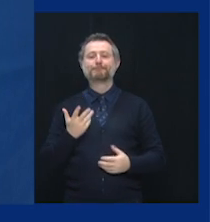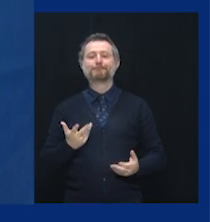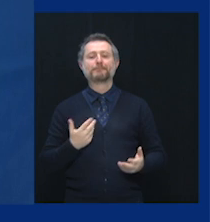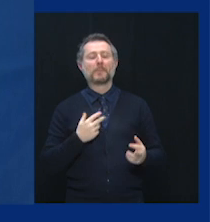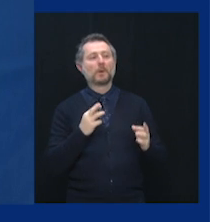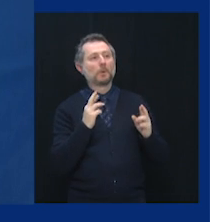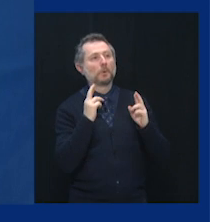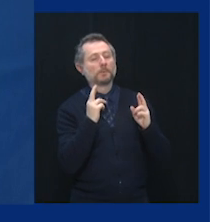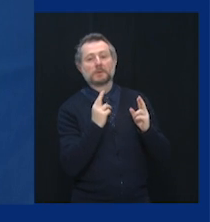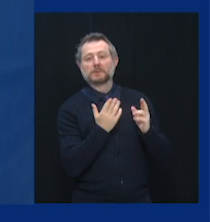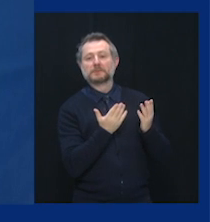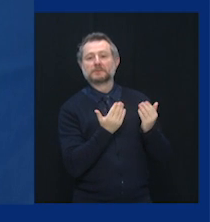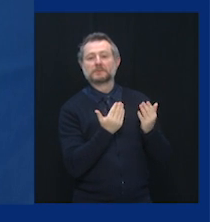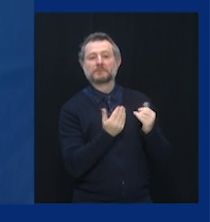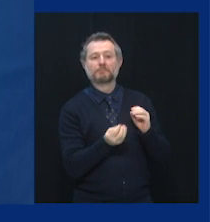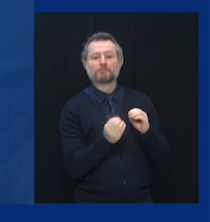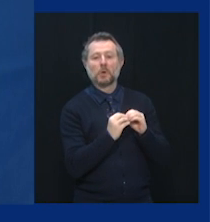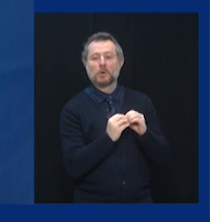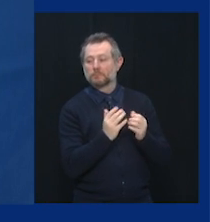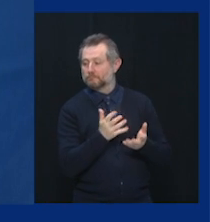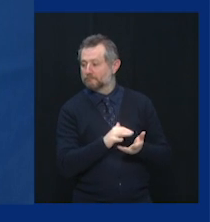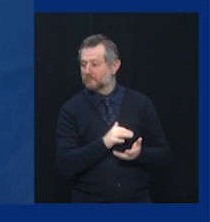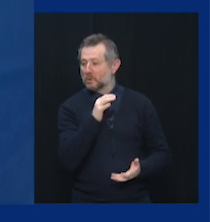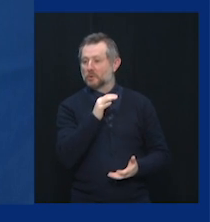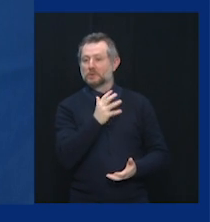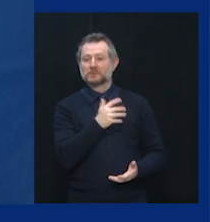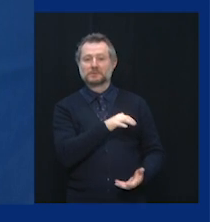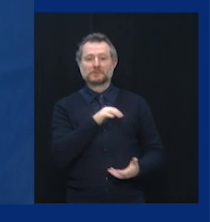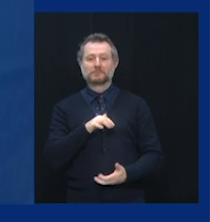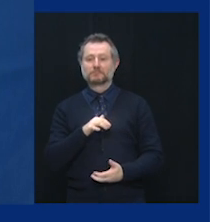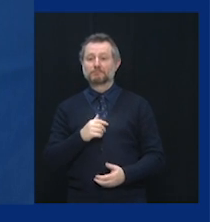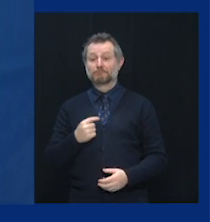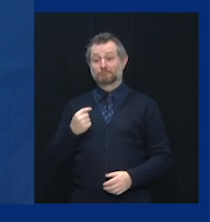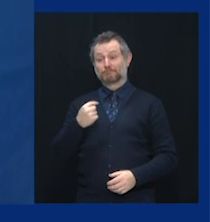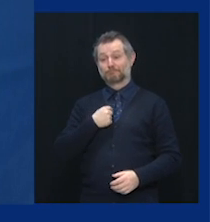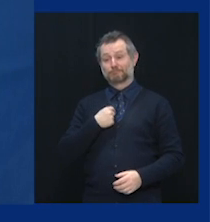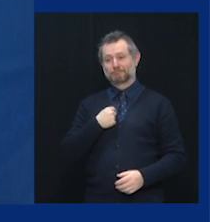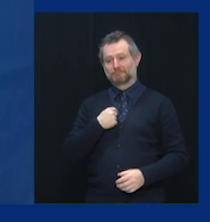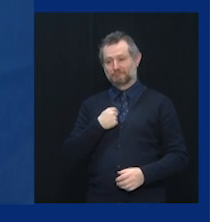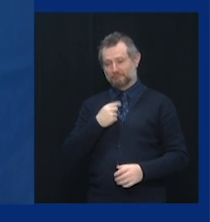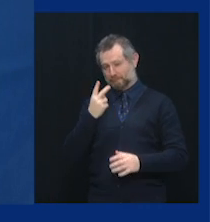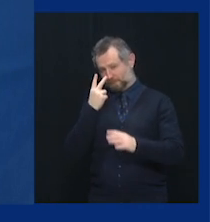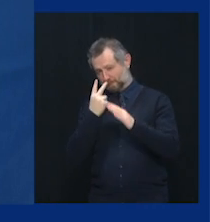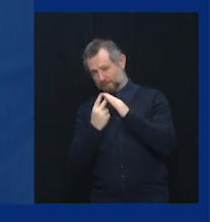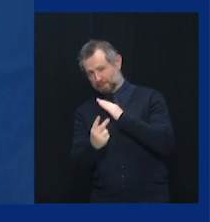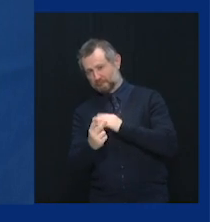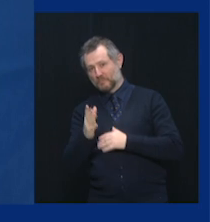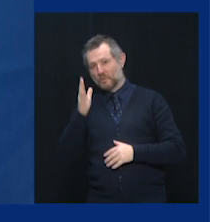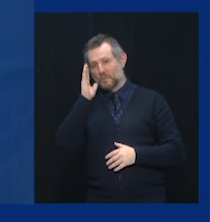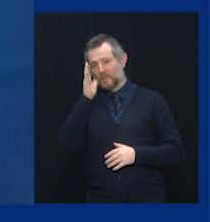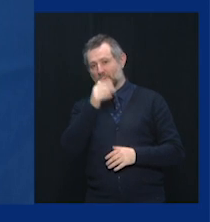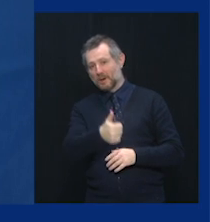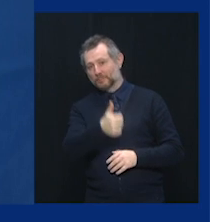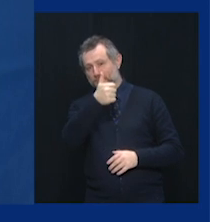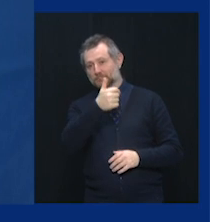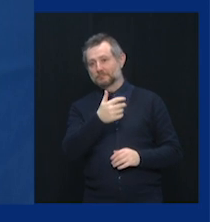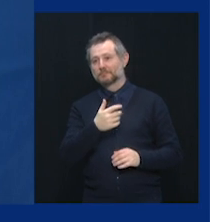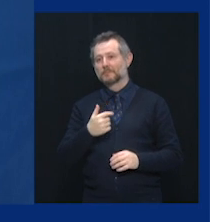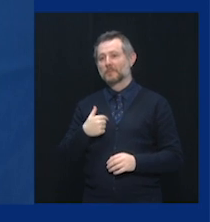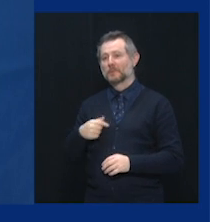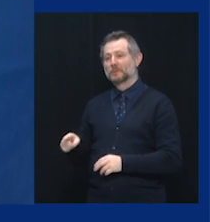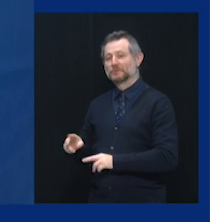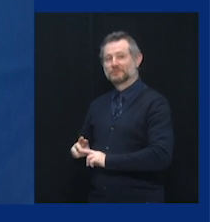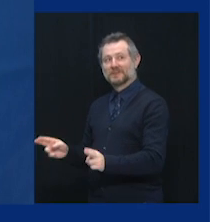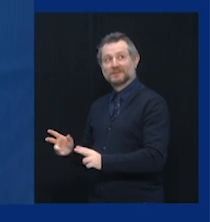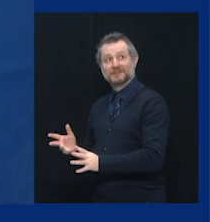production. And I want to anticipate more production and have that distribution network in place. I'd rather have